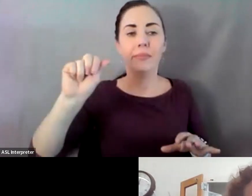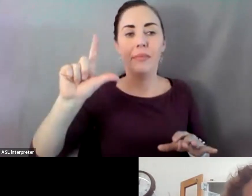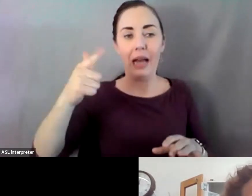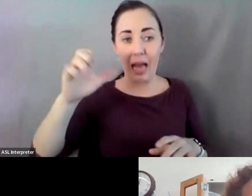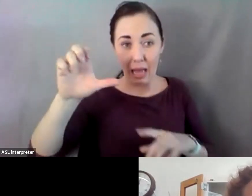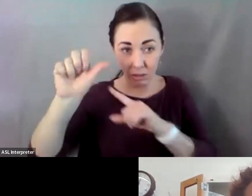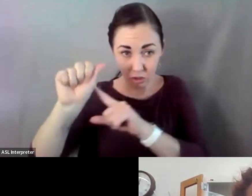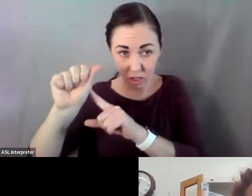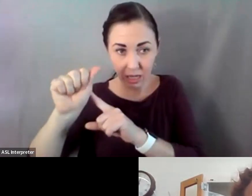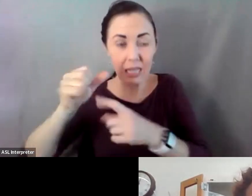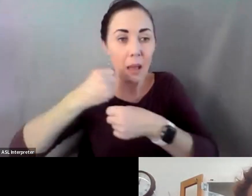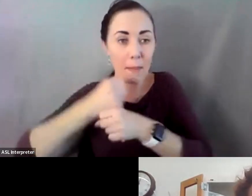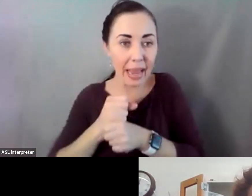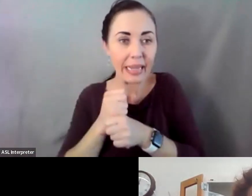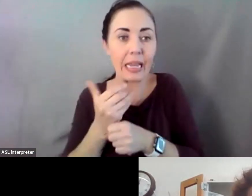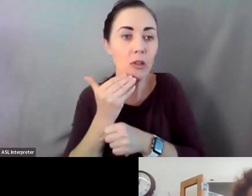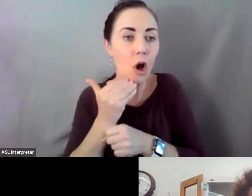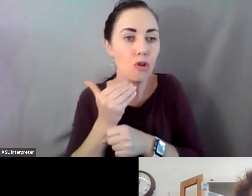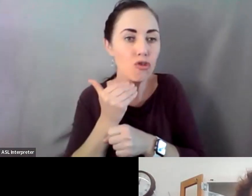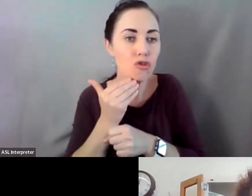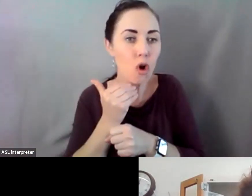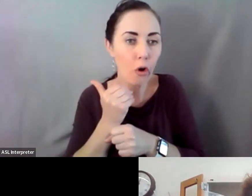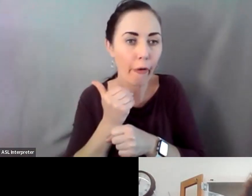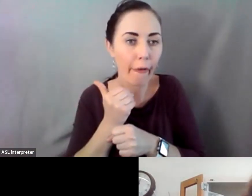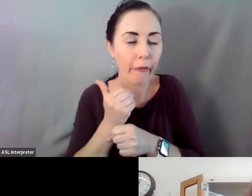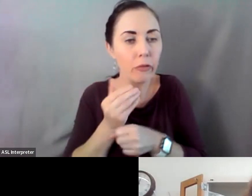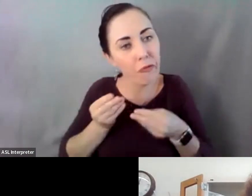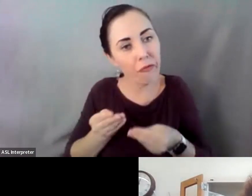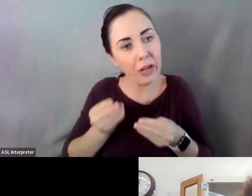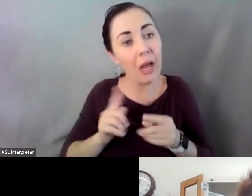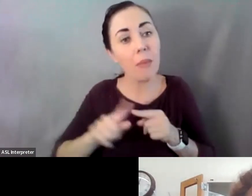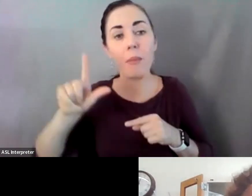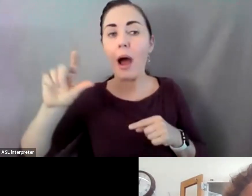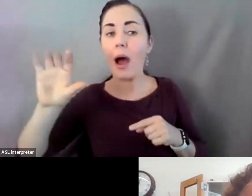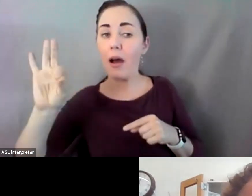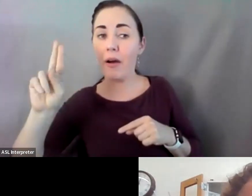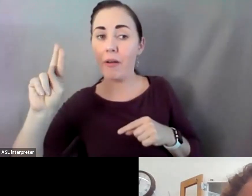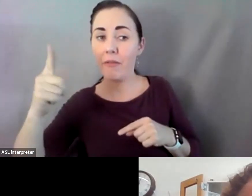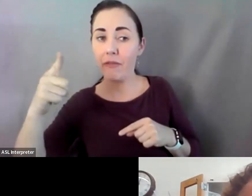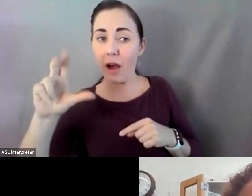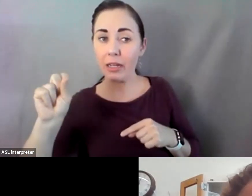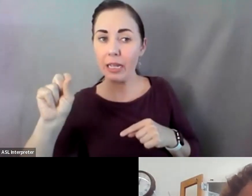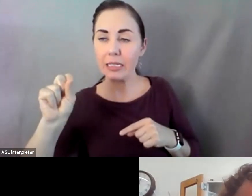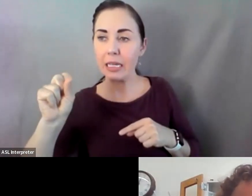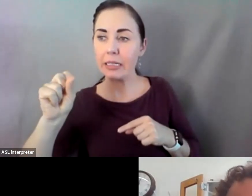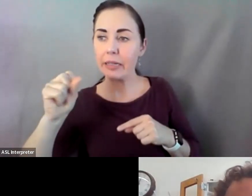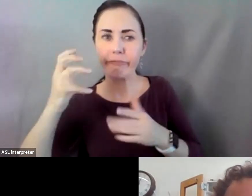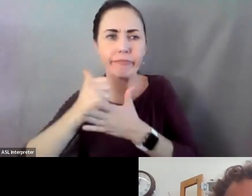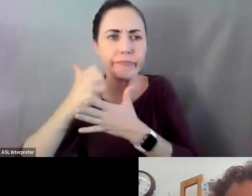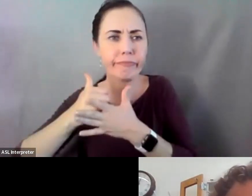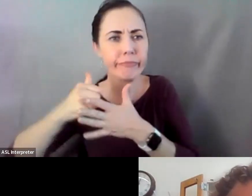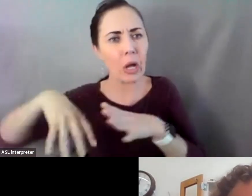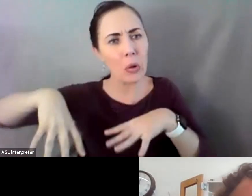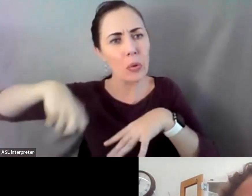the fungus needs, but the fungus is getting access to minerals and vitamins and stuff in the soil or